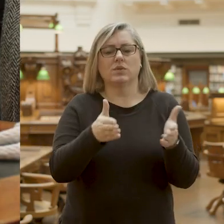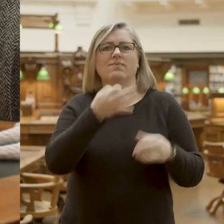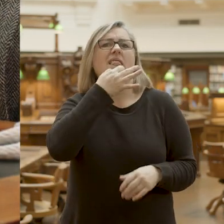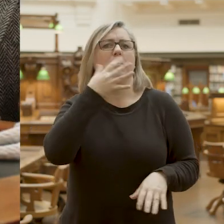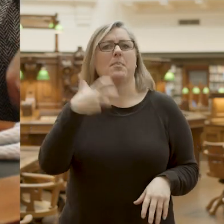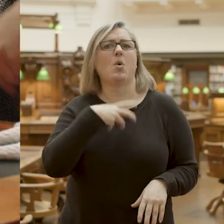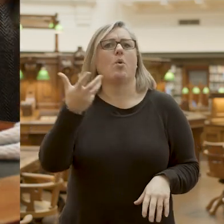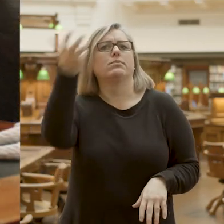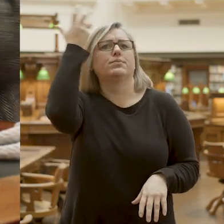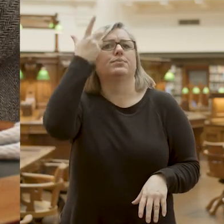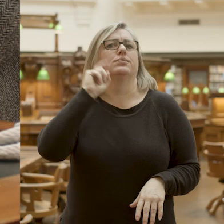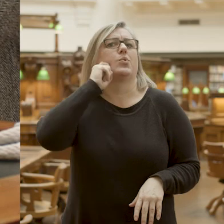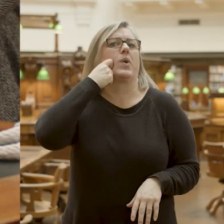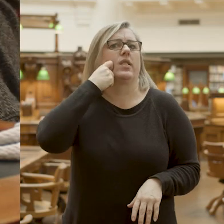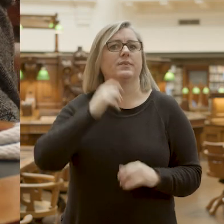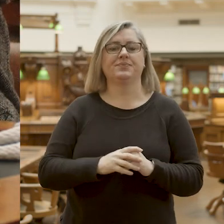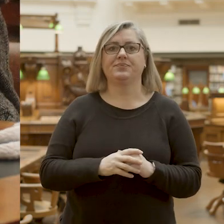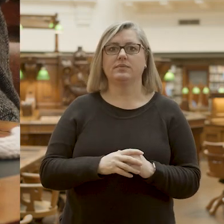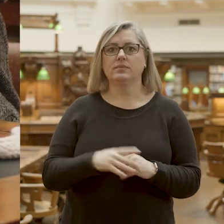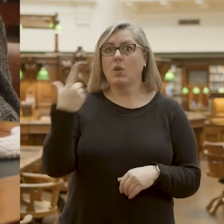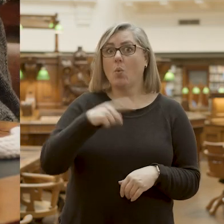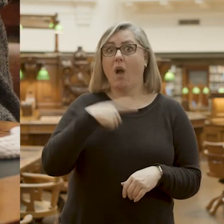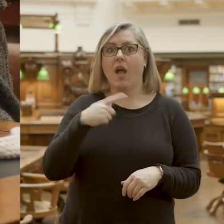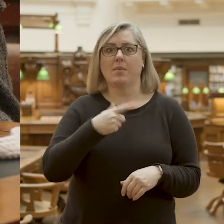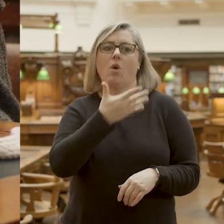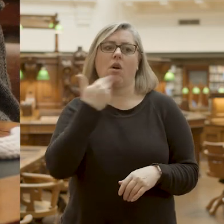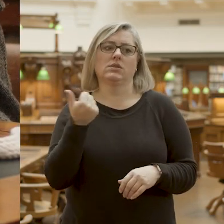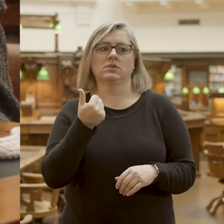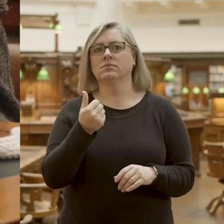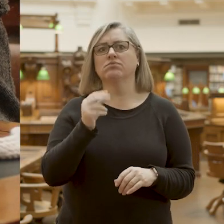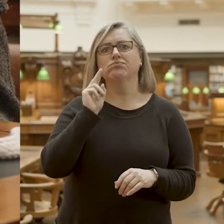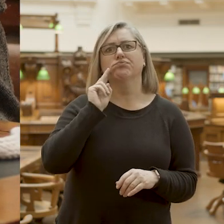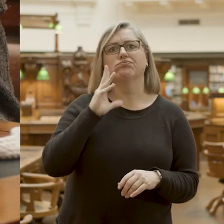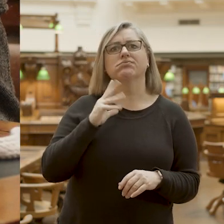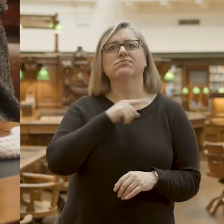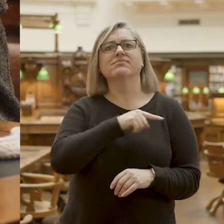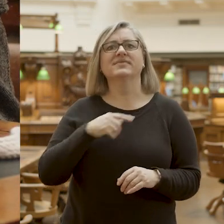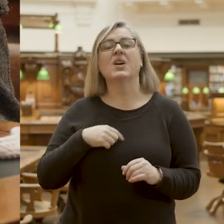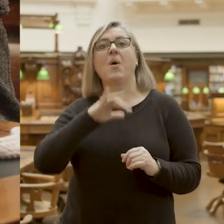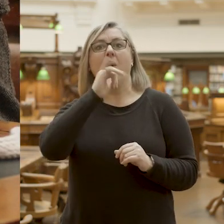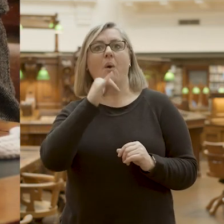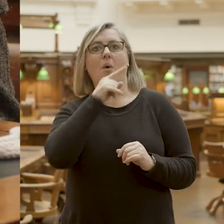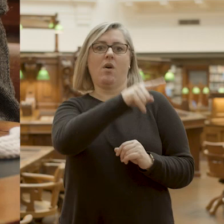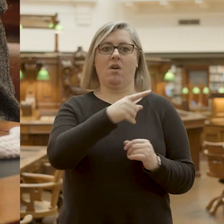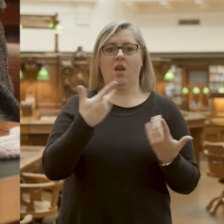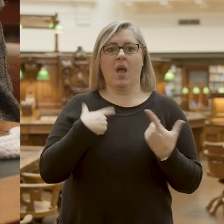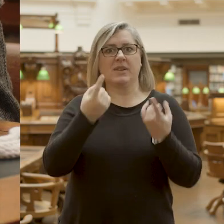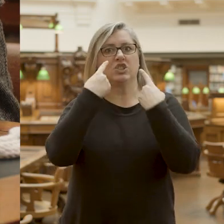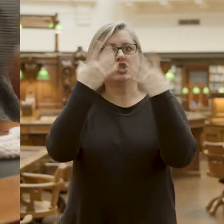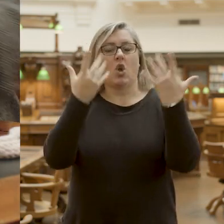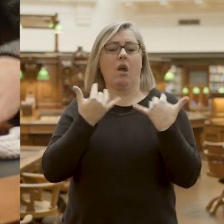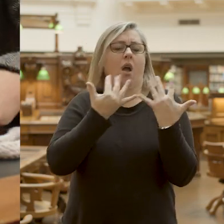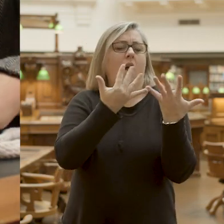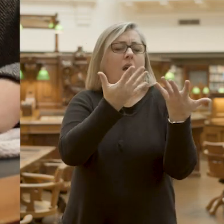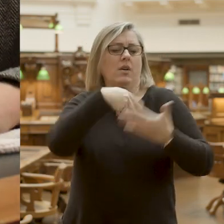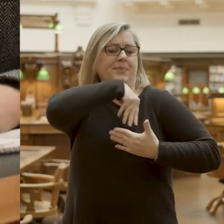fancier. One, because it looks pretty, and two, because I like showing off my massive collection of pocket squares that I have.